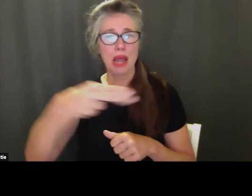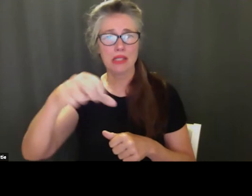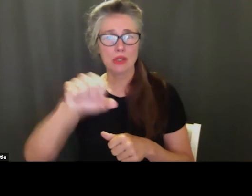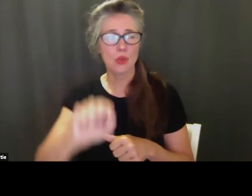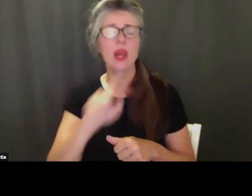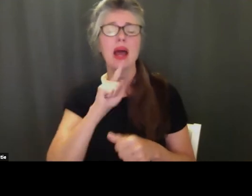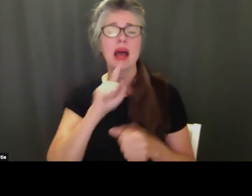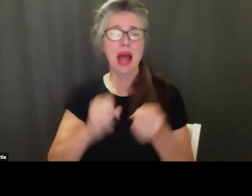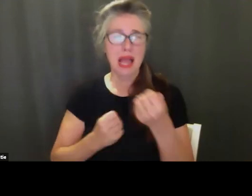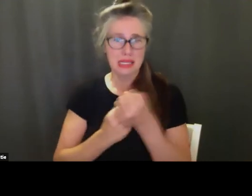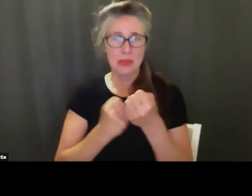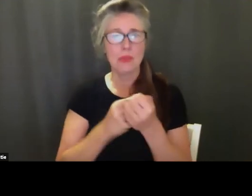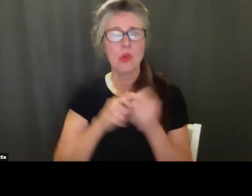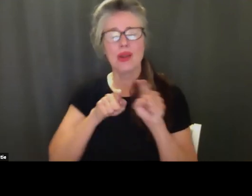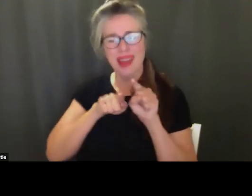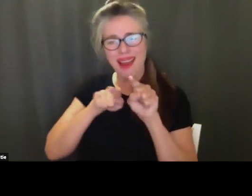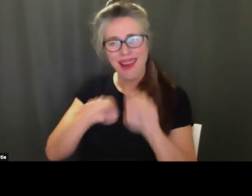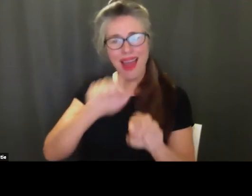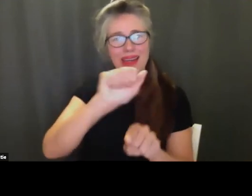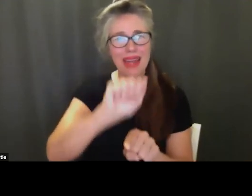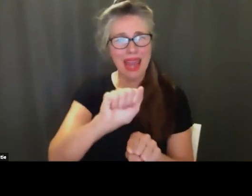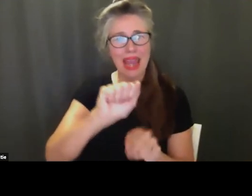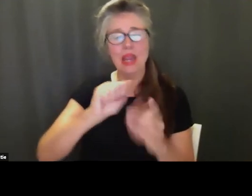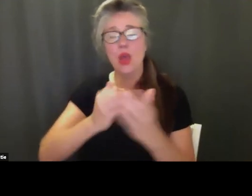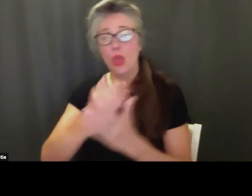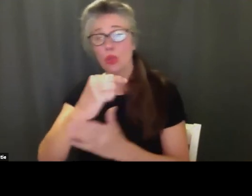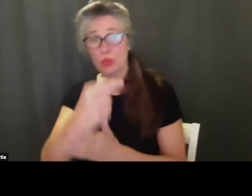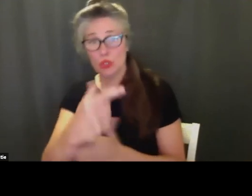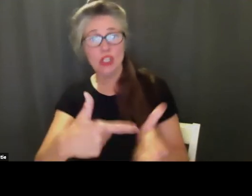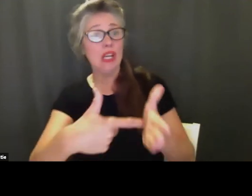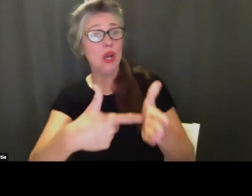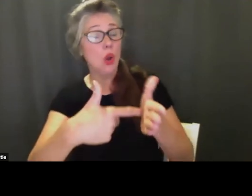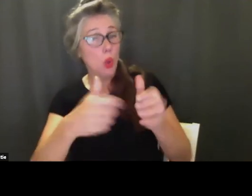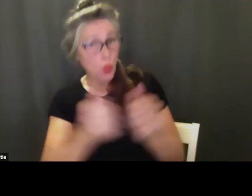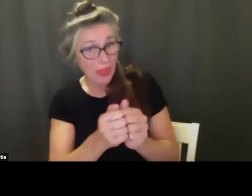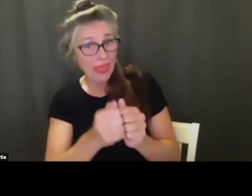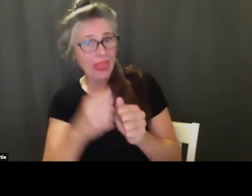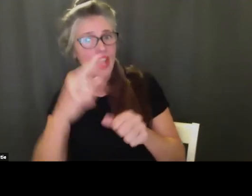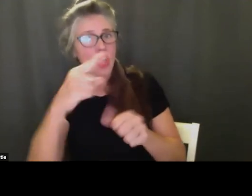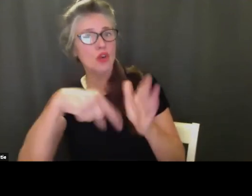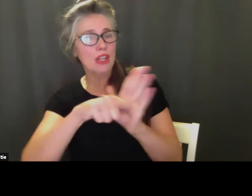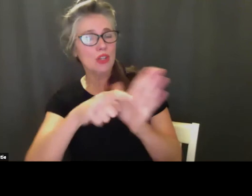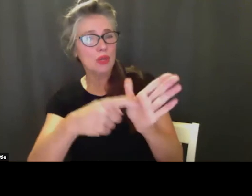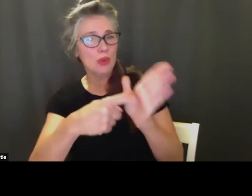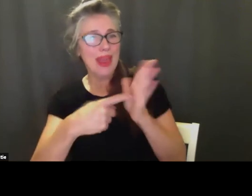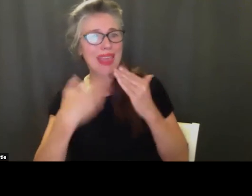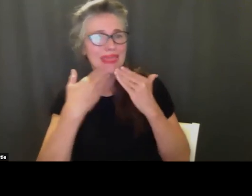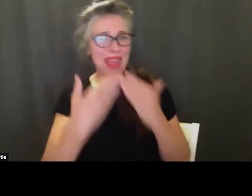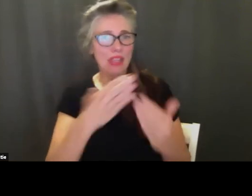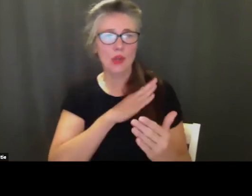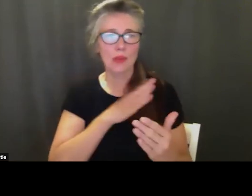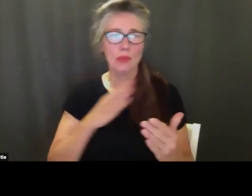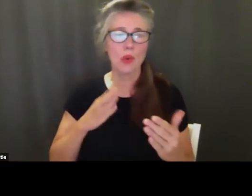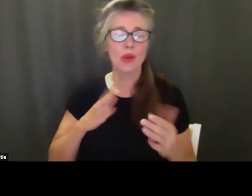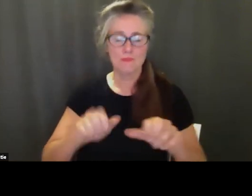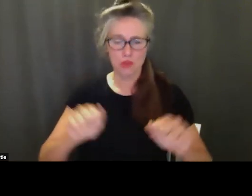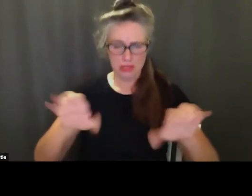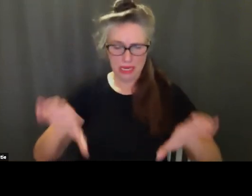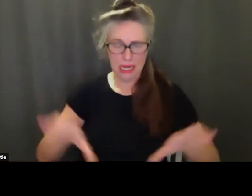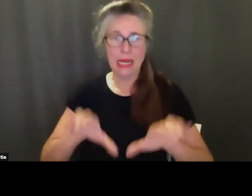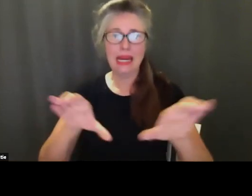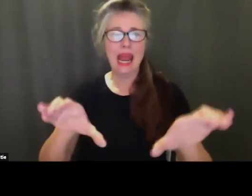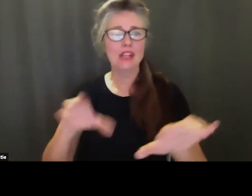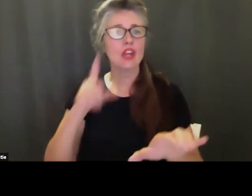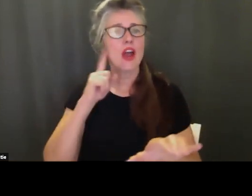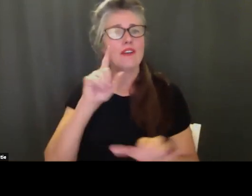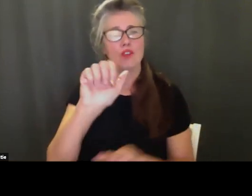A through G requirements with the graduation requirements. We wanted to thank the Santa Barbara School Board for taking actions on the A